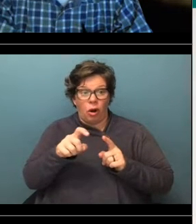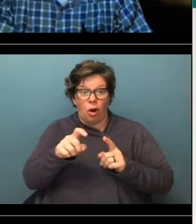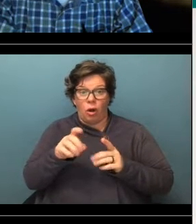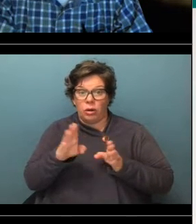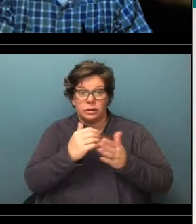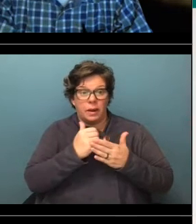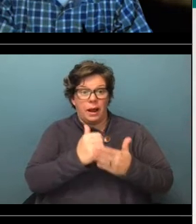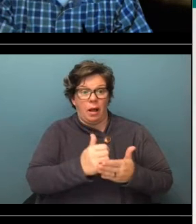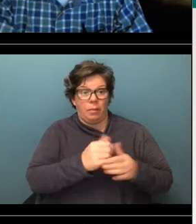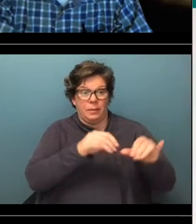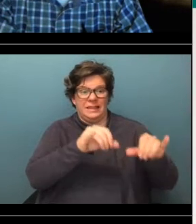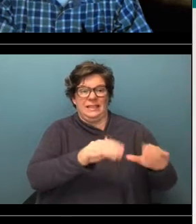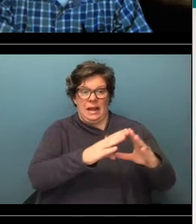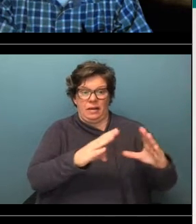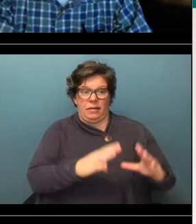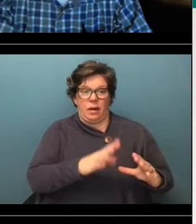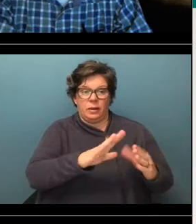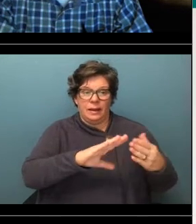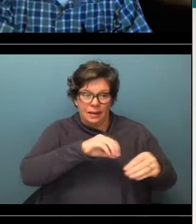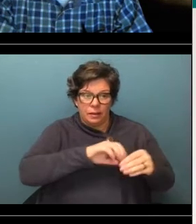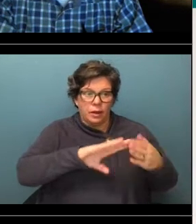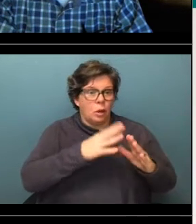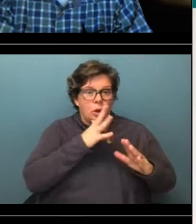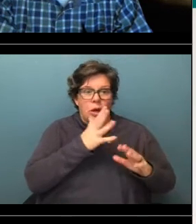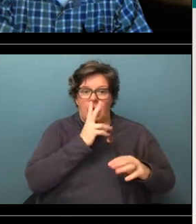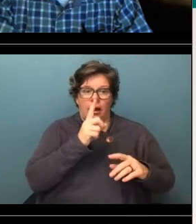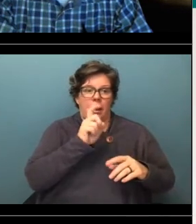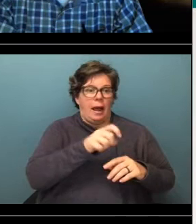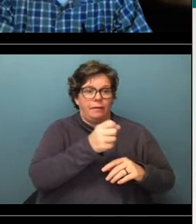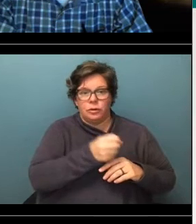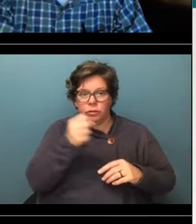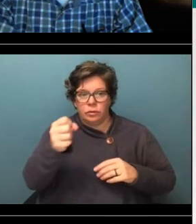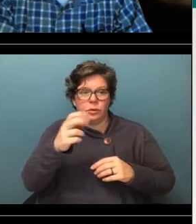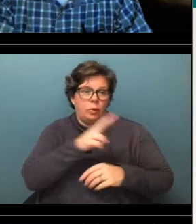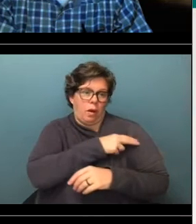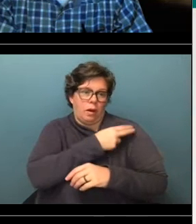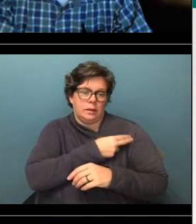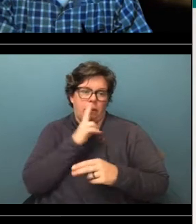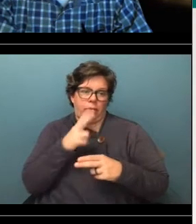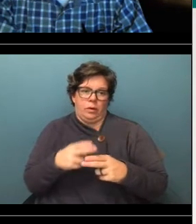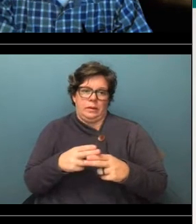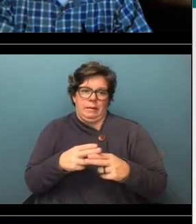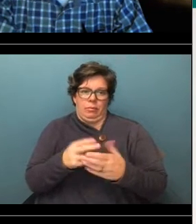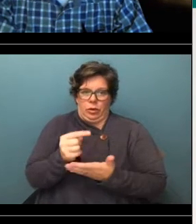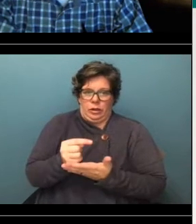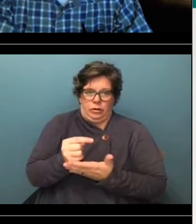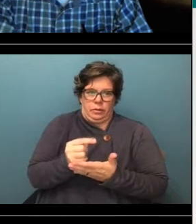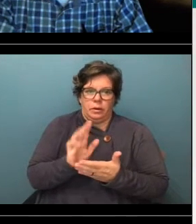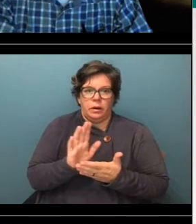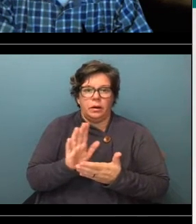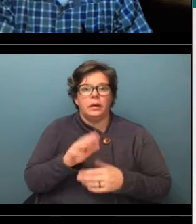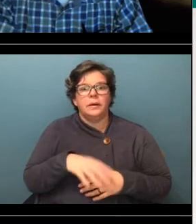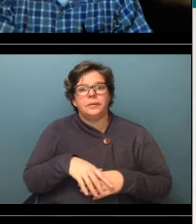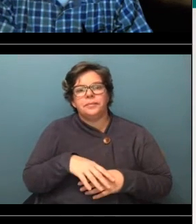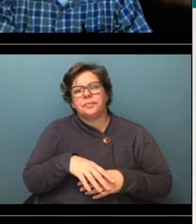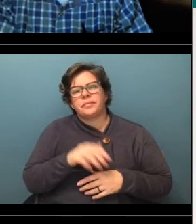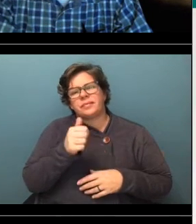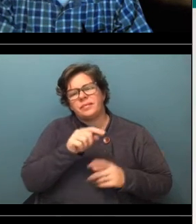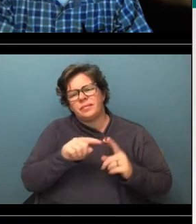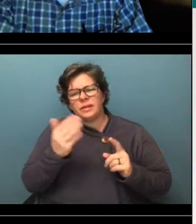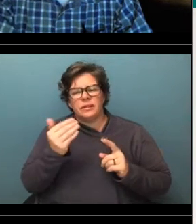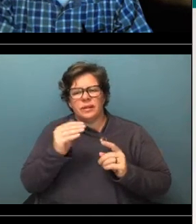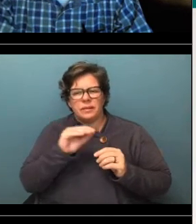and help that person stay in the community. And then of the 10 to 15% of calls that come to the mobile response teams, we're